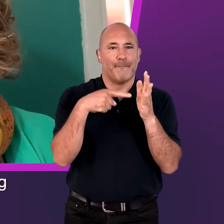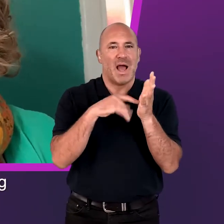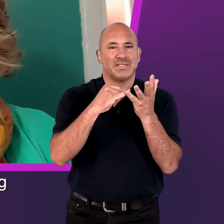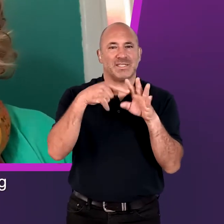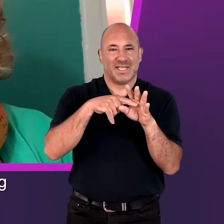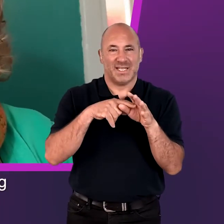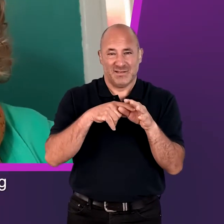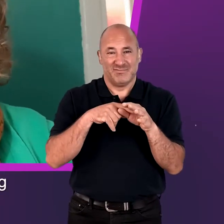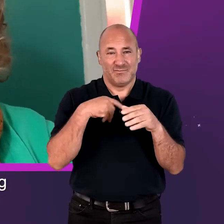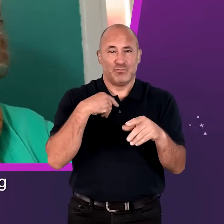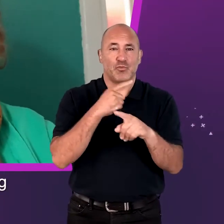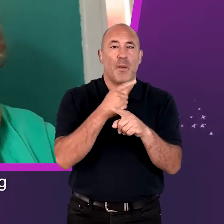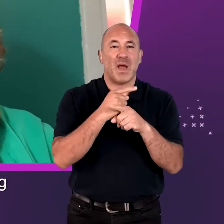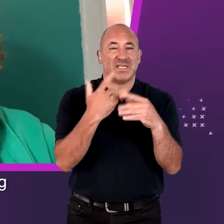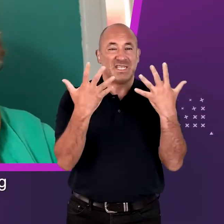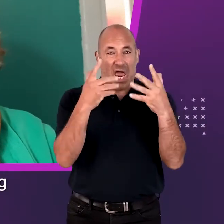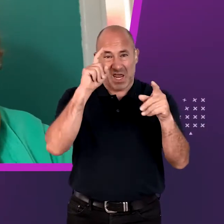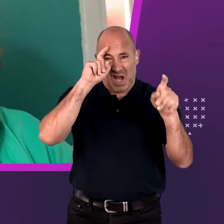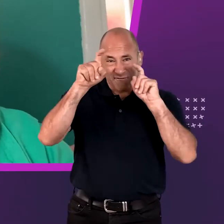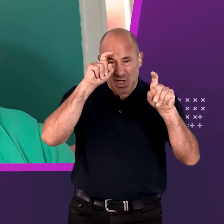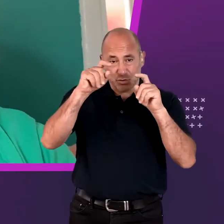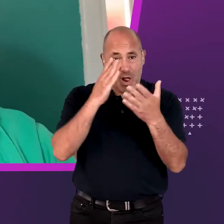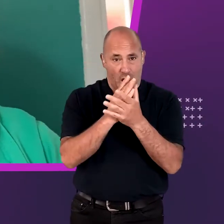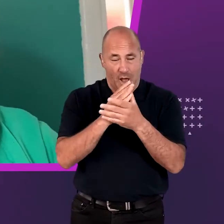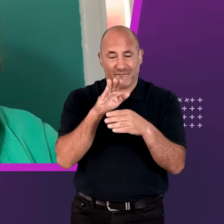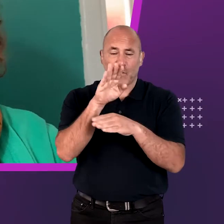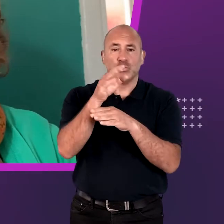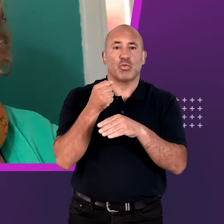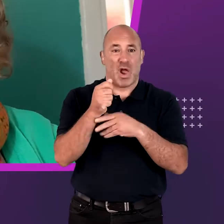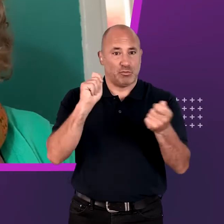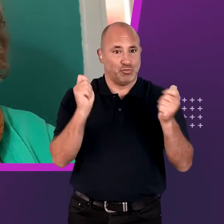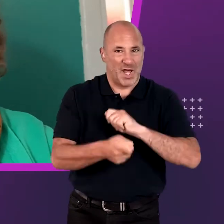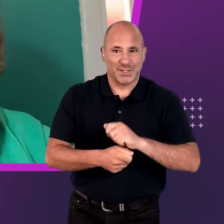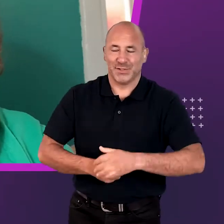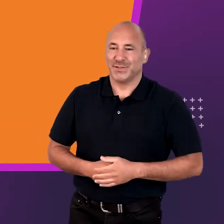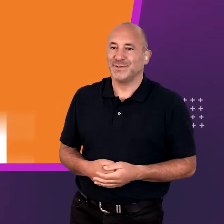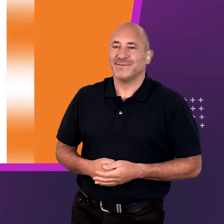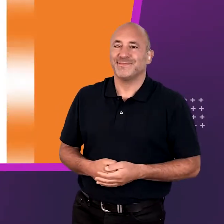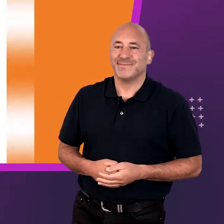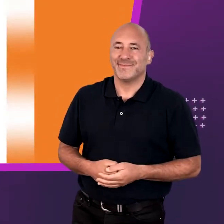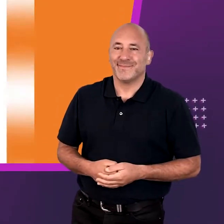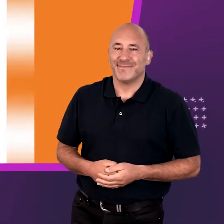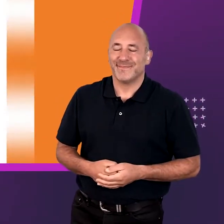Patsy, and next we're going to talk about 10 innovations that are changing the future of the railway.